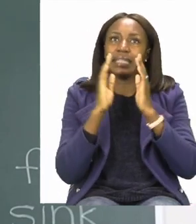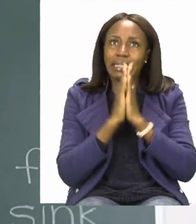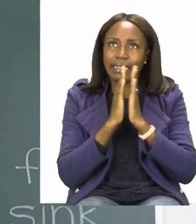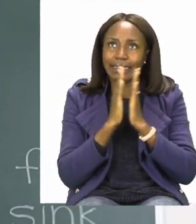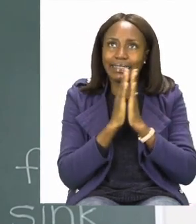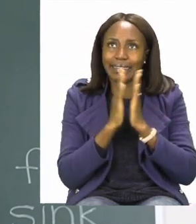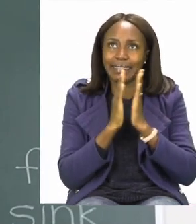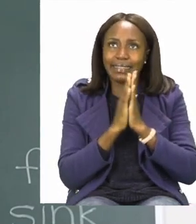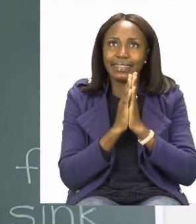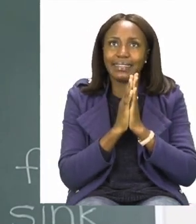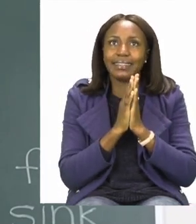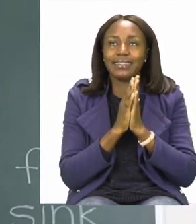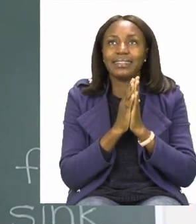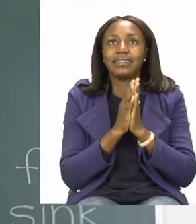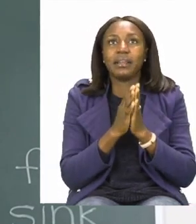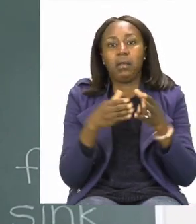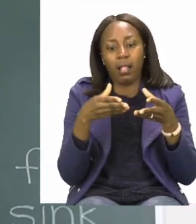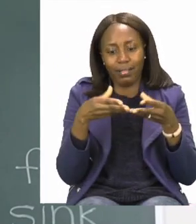please,